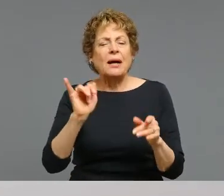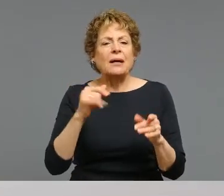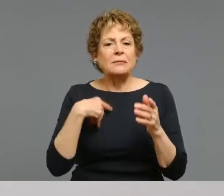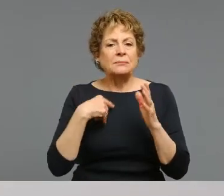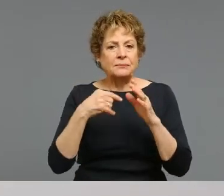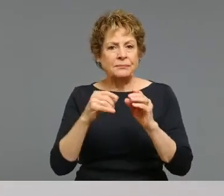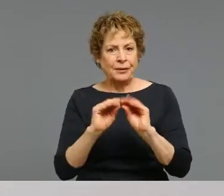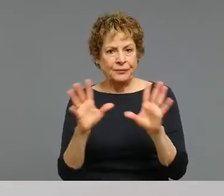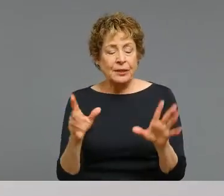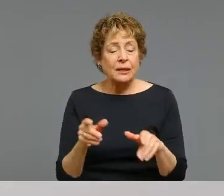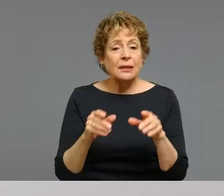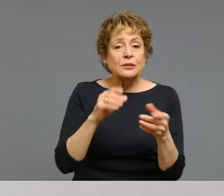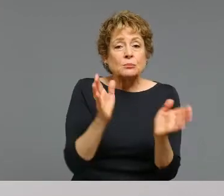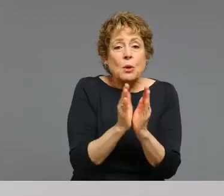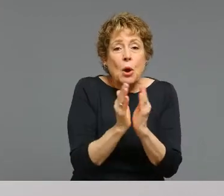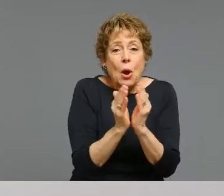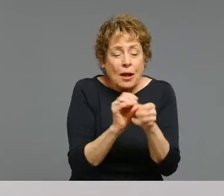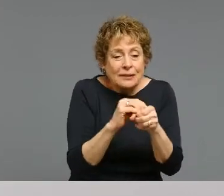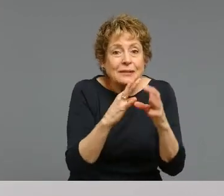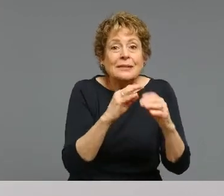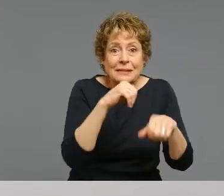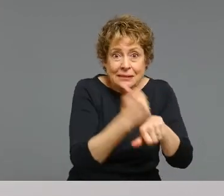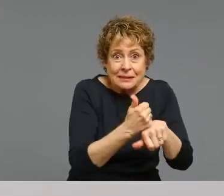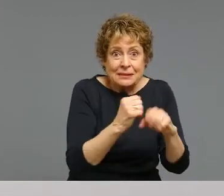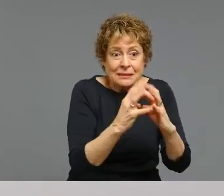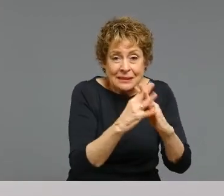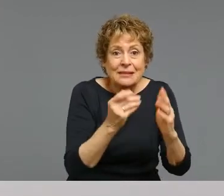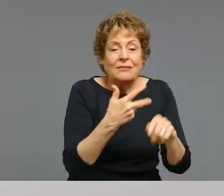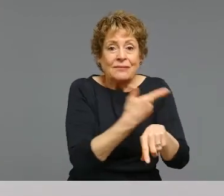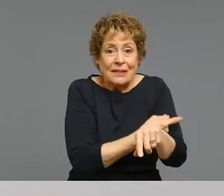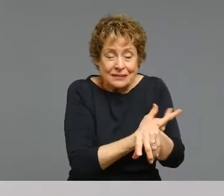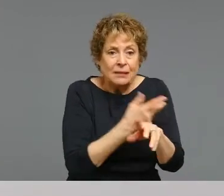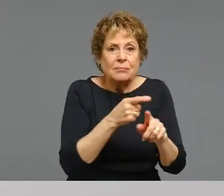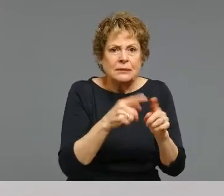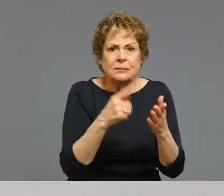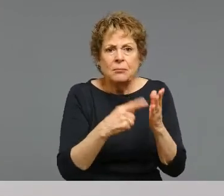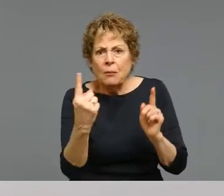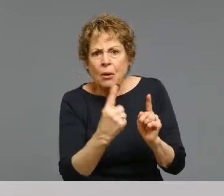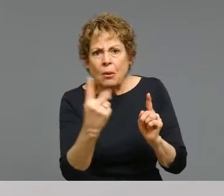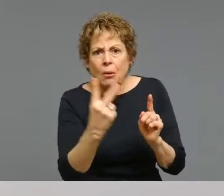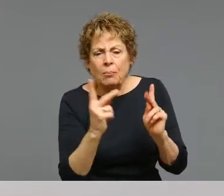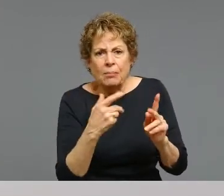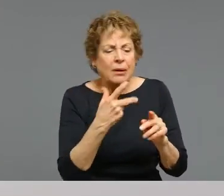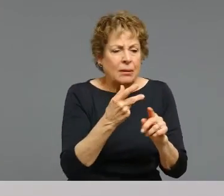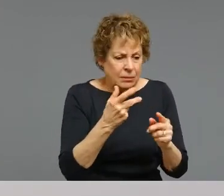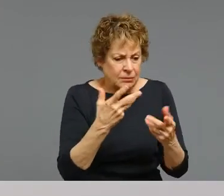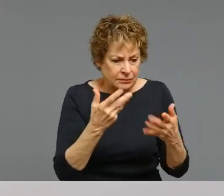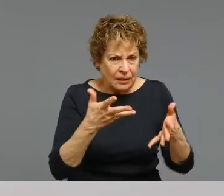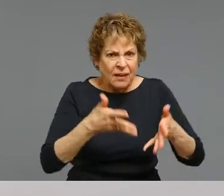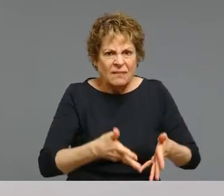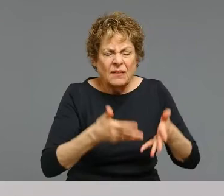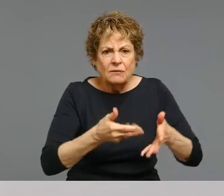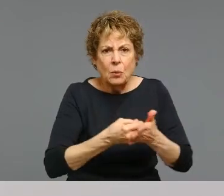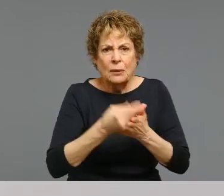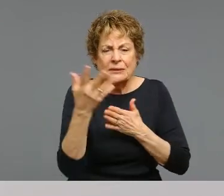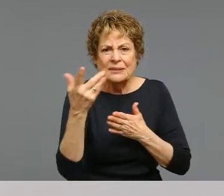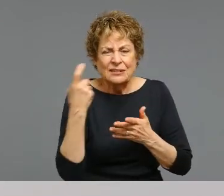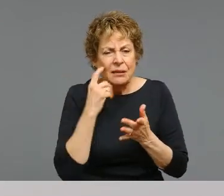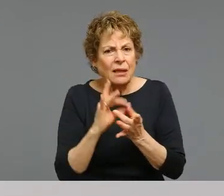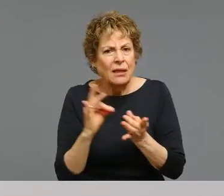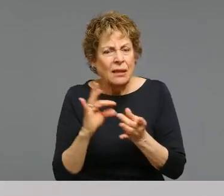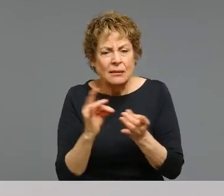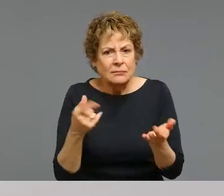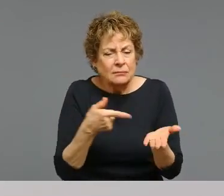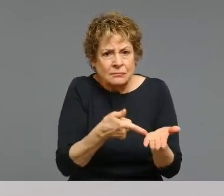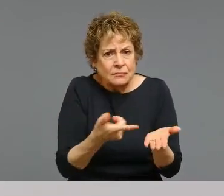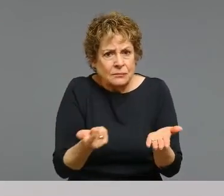supply than demand, it becomes less of an issue. When you've got very, very few doses and you're trying to get as many people vaccinated, we